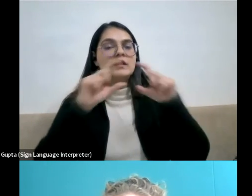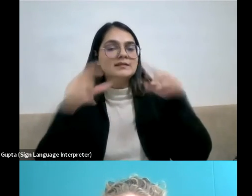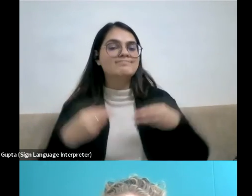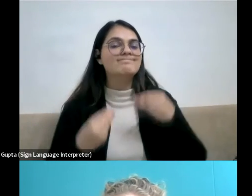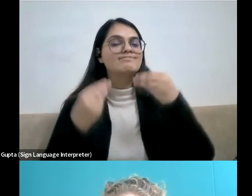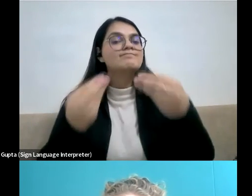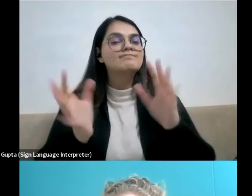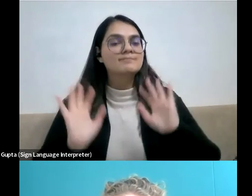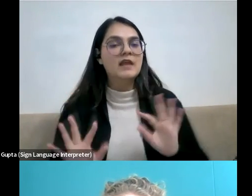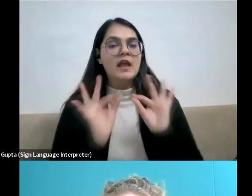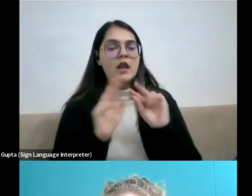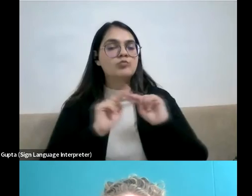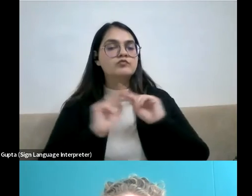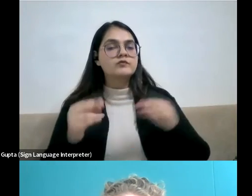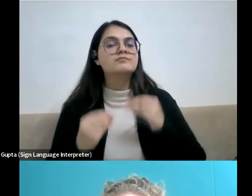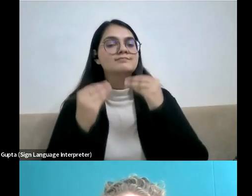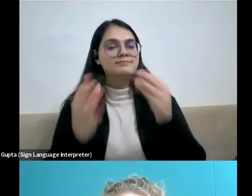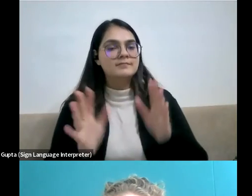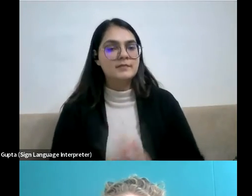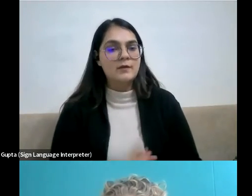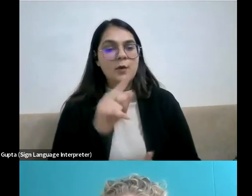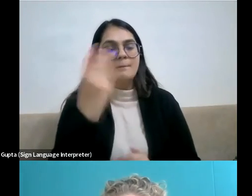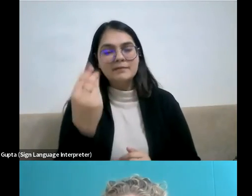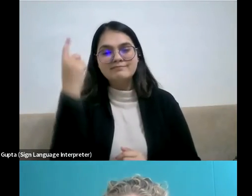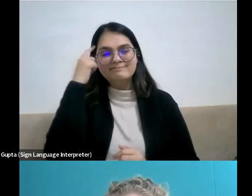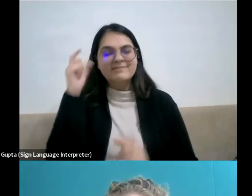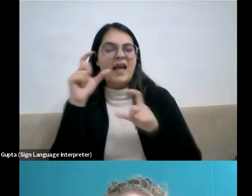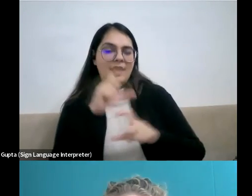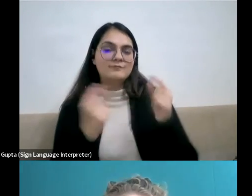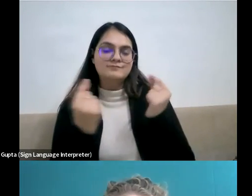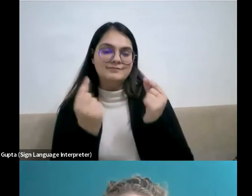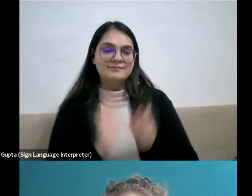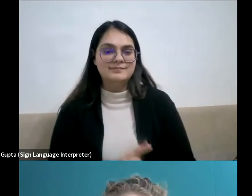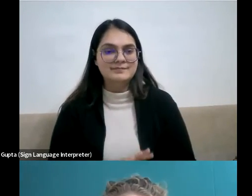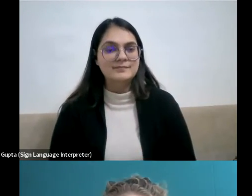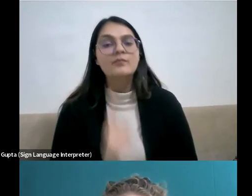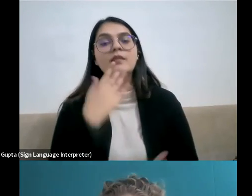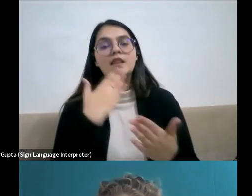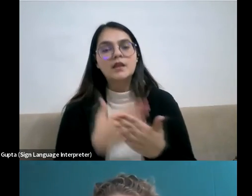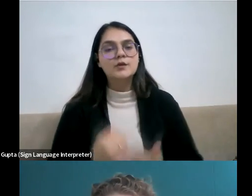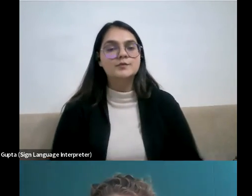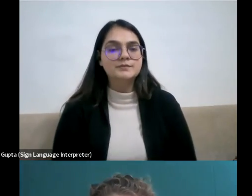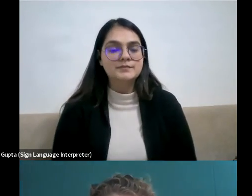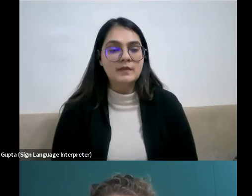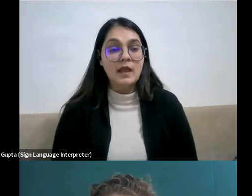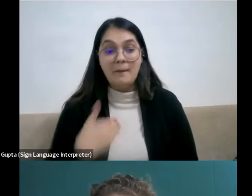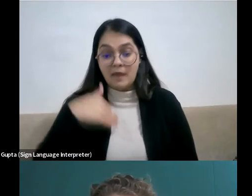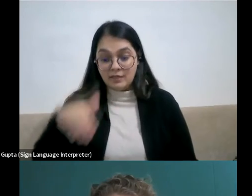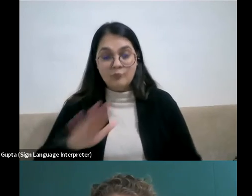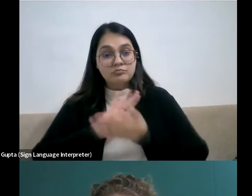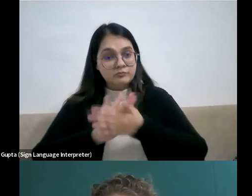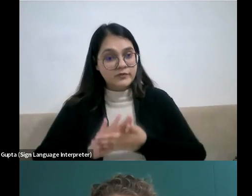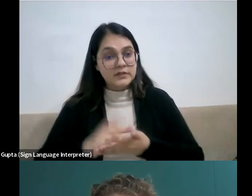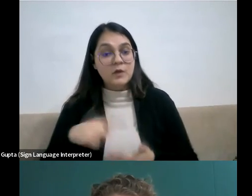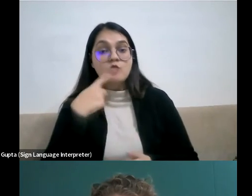effectively interpret what you are saying. So just be mindful of that, please. Thank you. So with that, I will hand it over